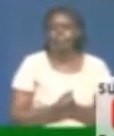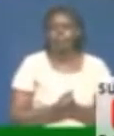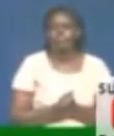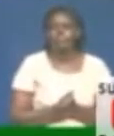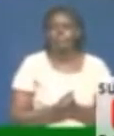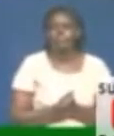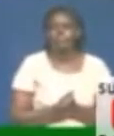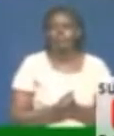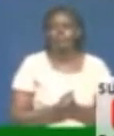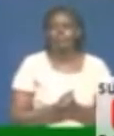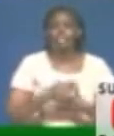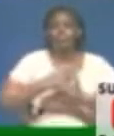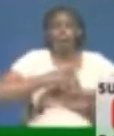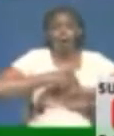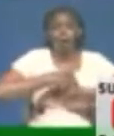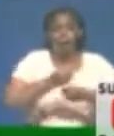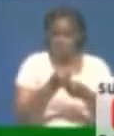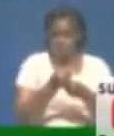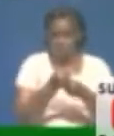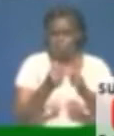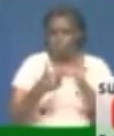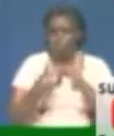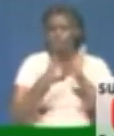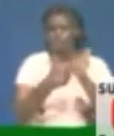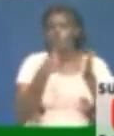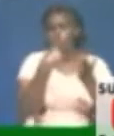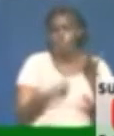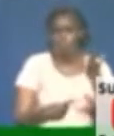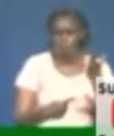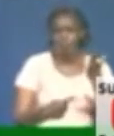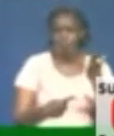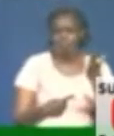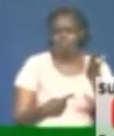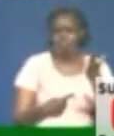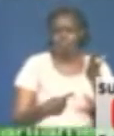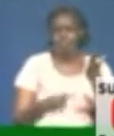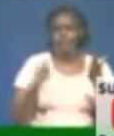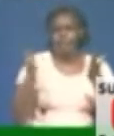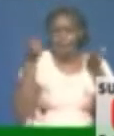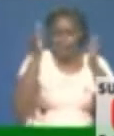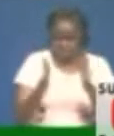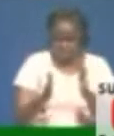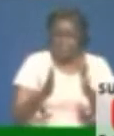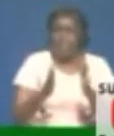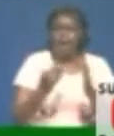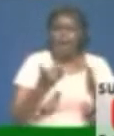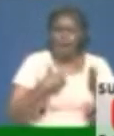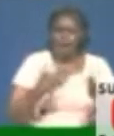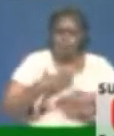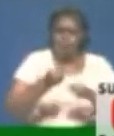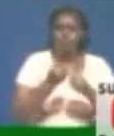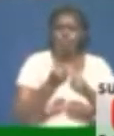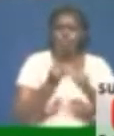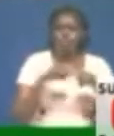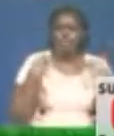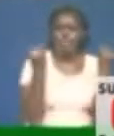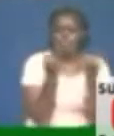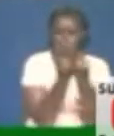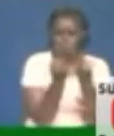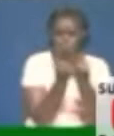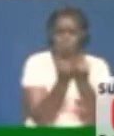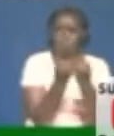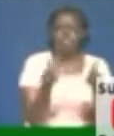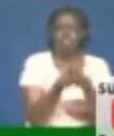The confidence demonstrated by Kenyans in us and our institutions should inspire us